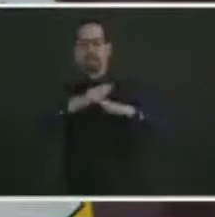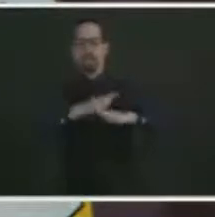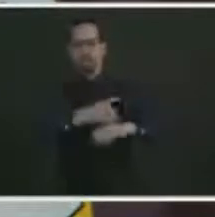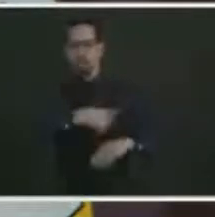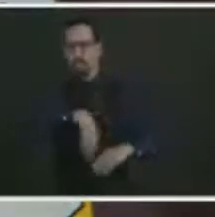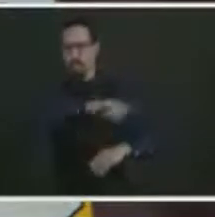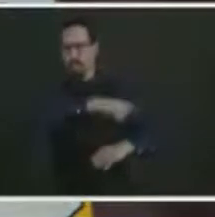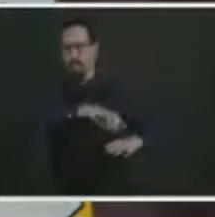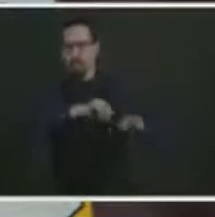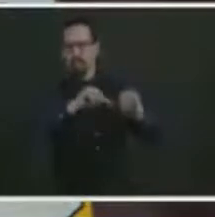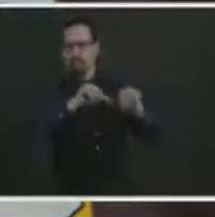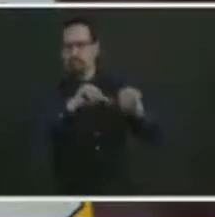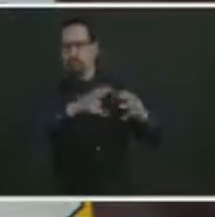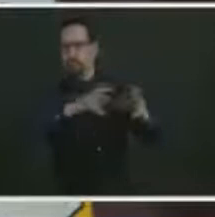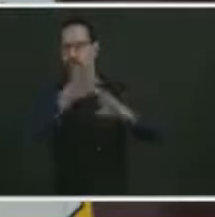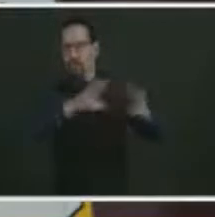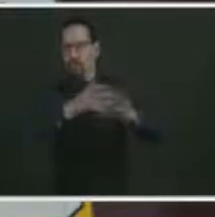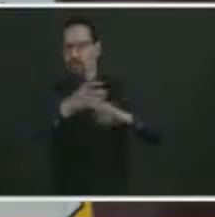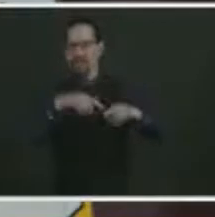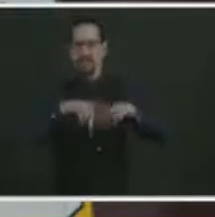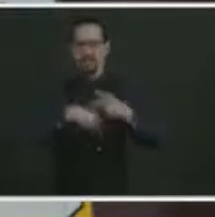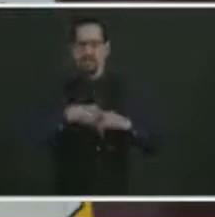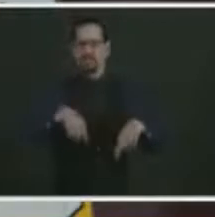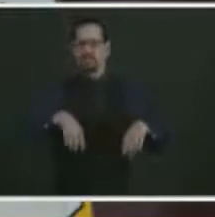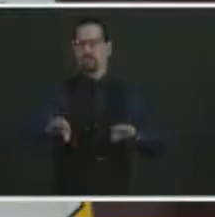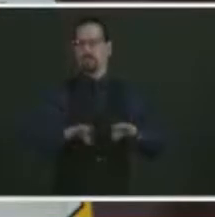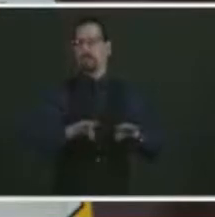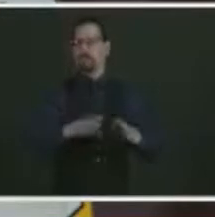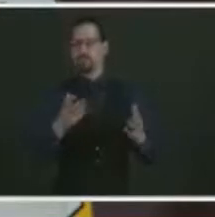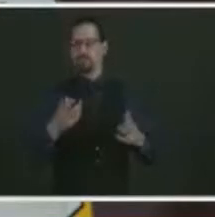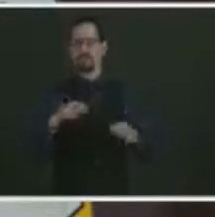trying to, deter them.